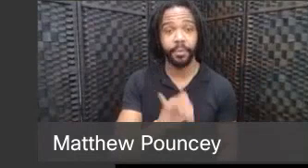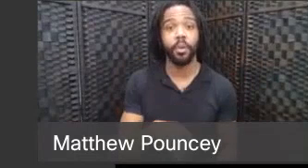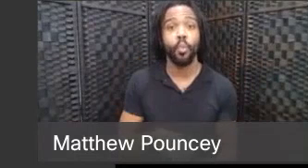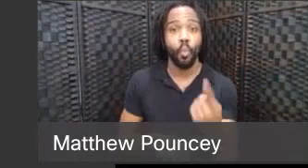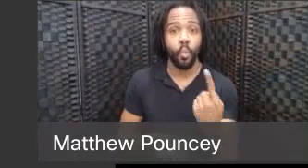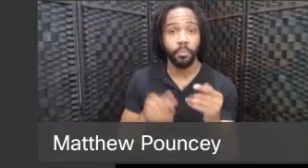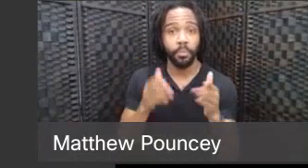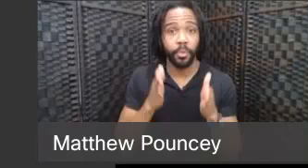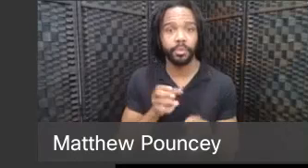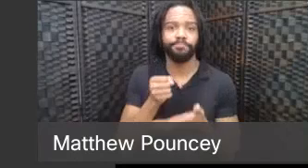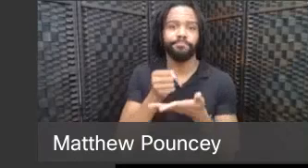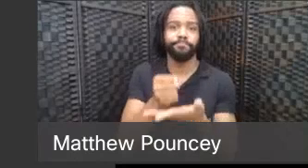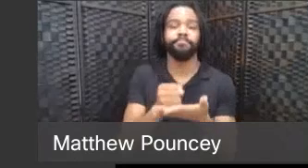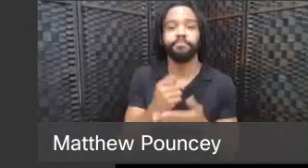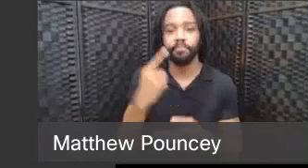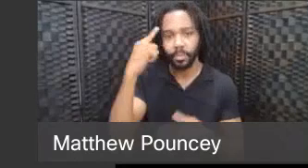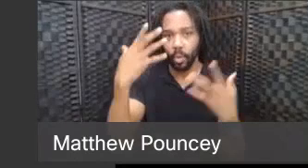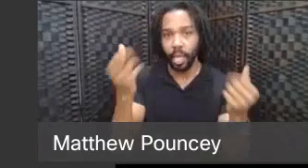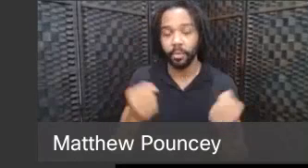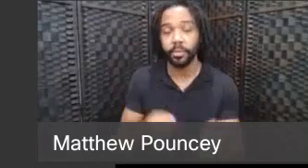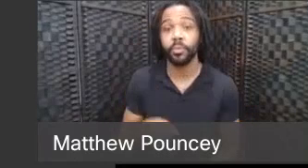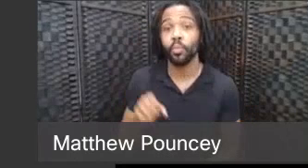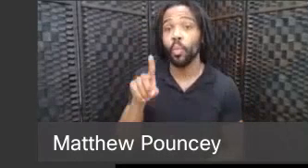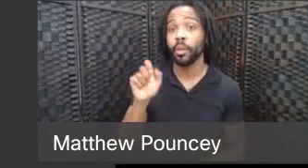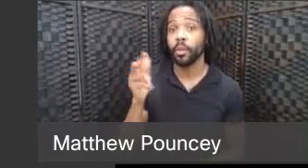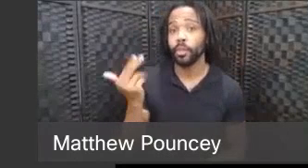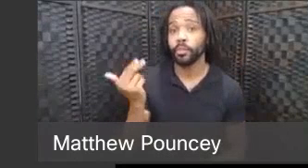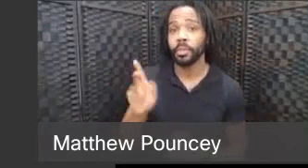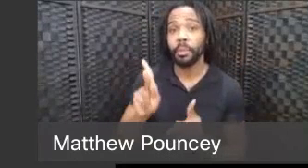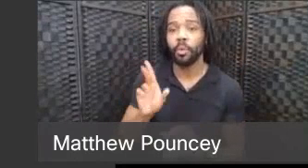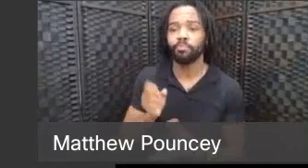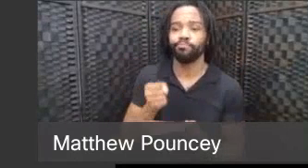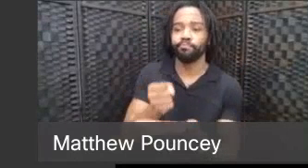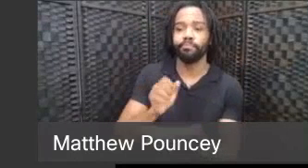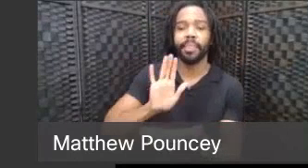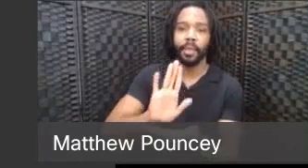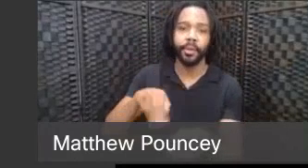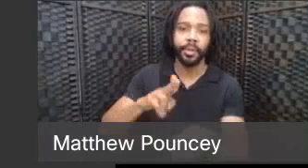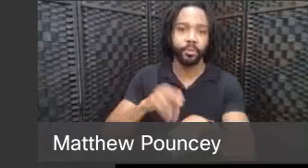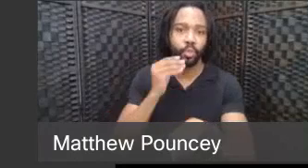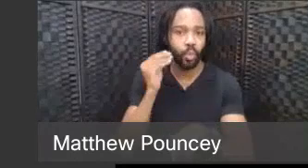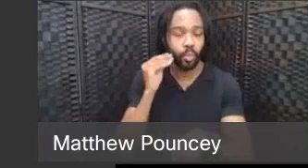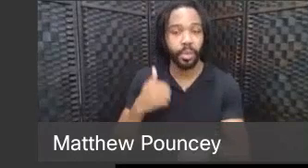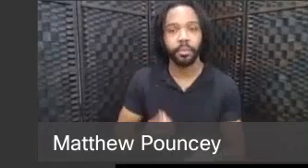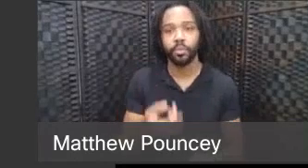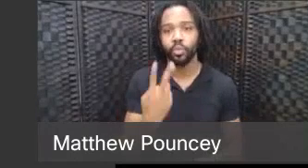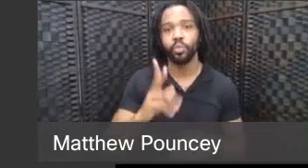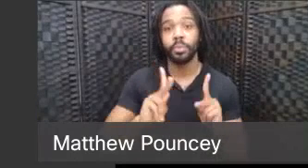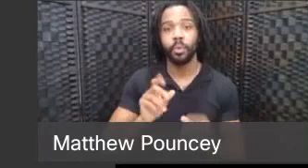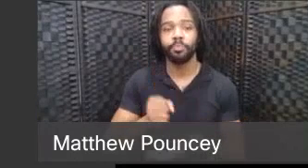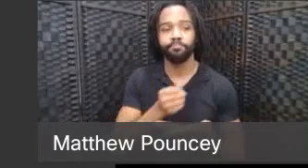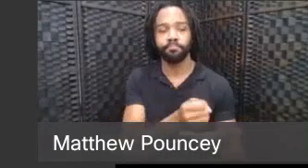mental health facility, 113 people in natural homes, 2 people in a nursing